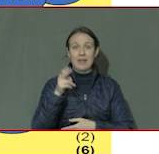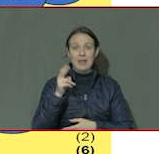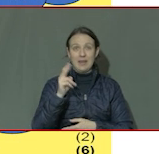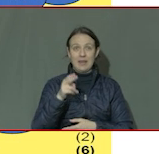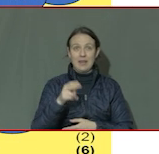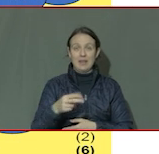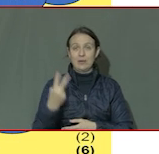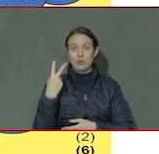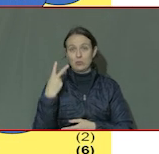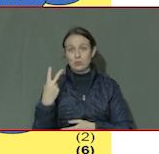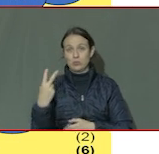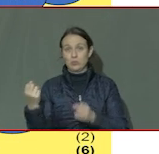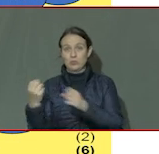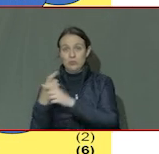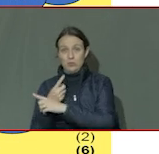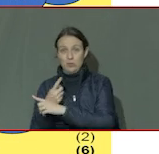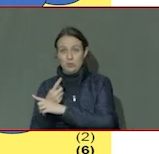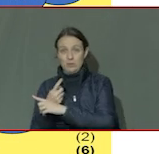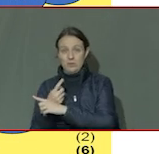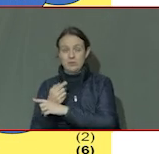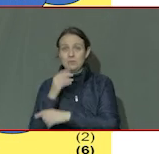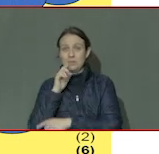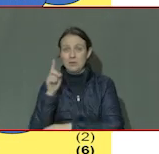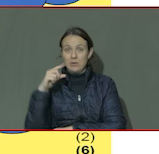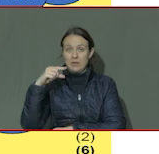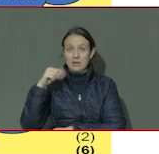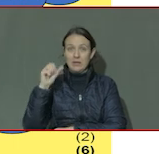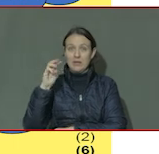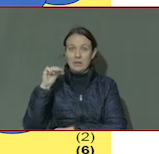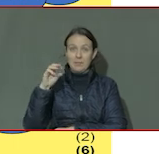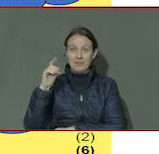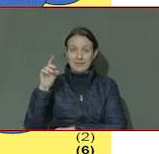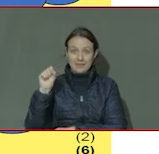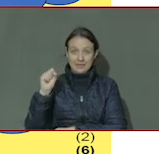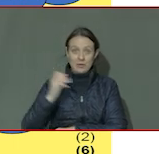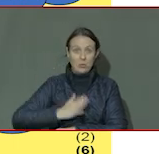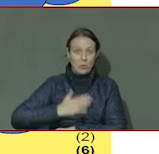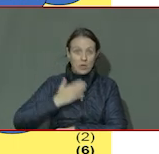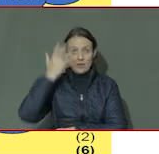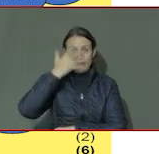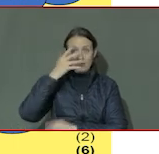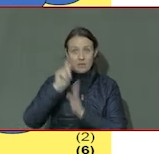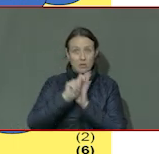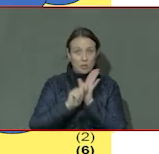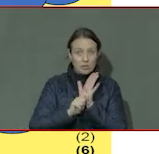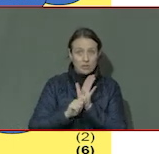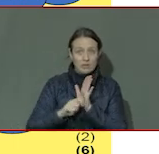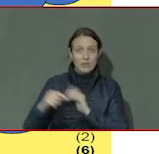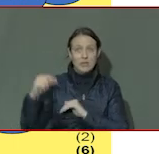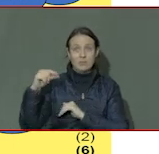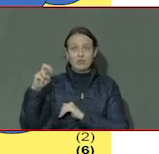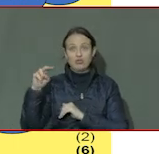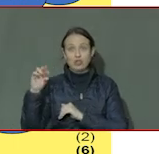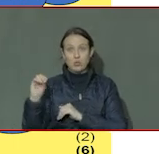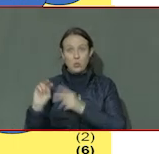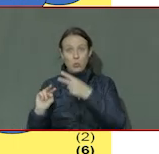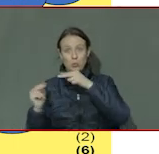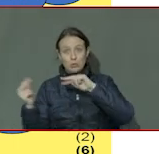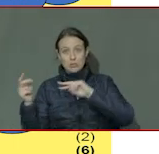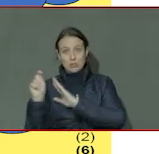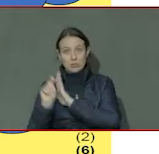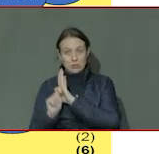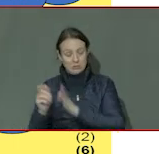dihybrid crosses, we know they want the gametes, the phenotype, the genotypes. Okay?